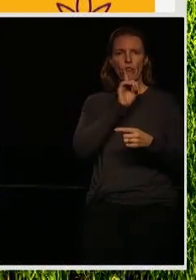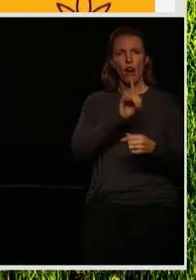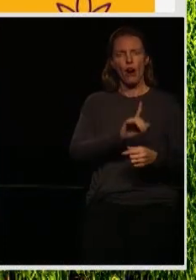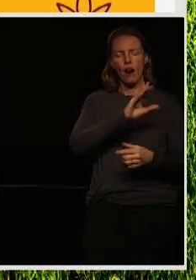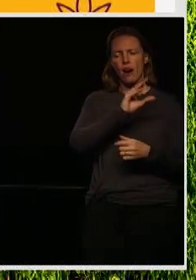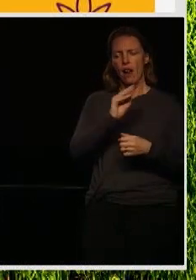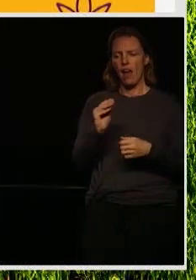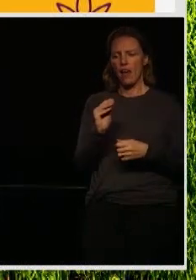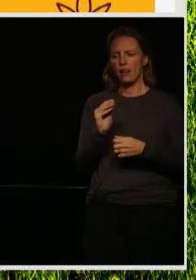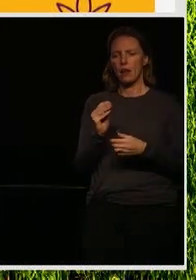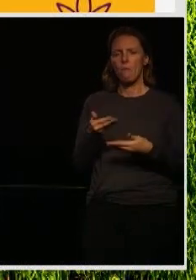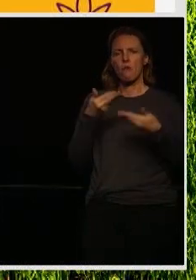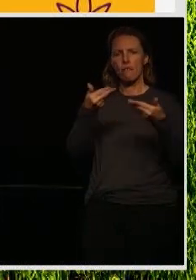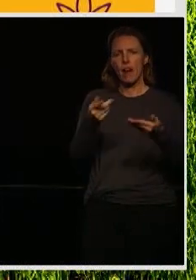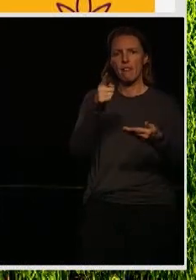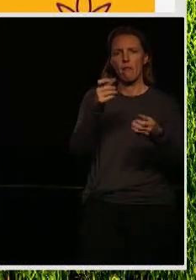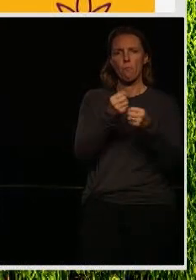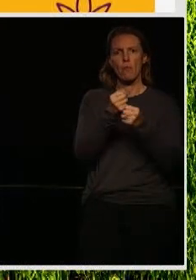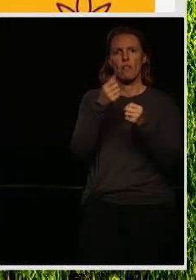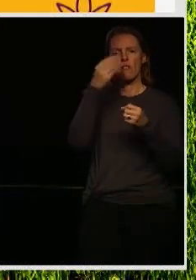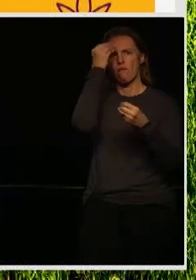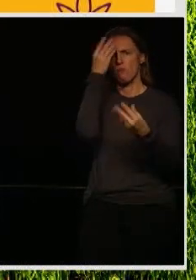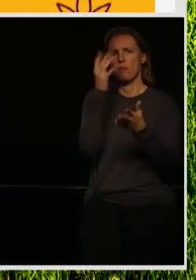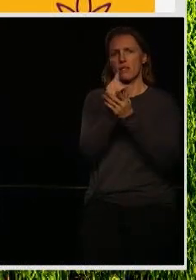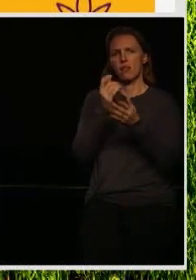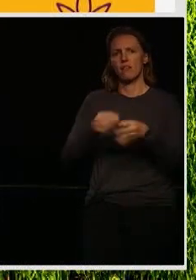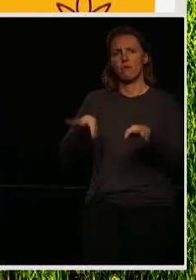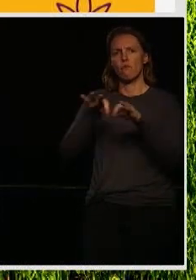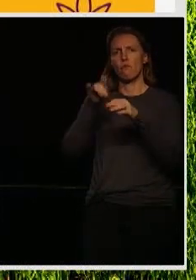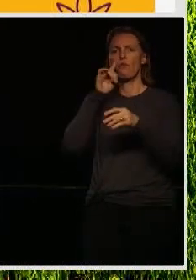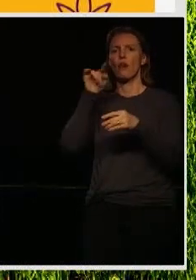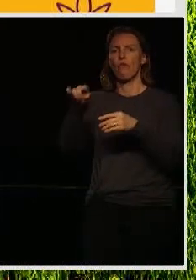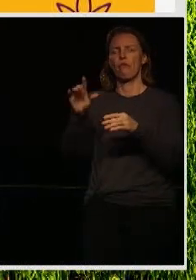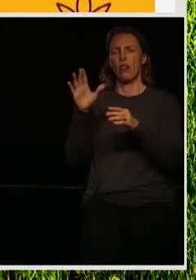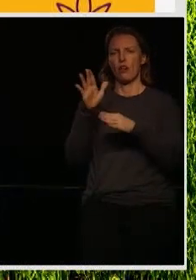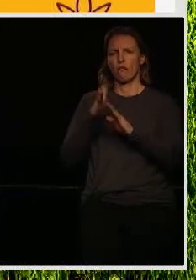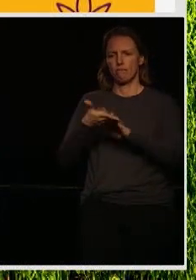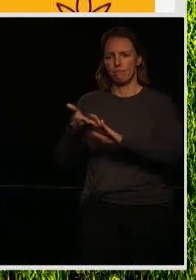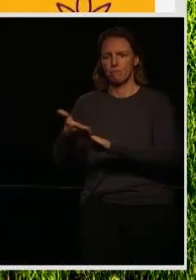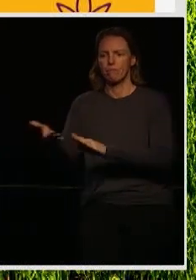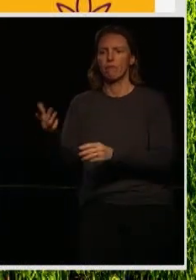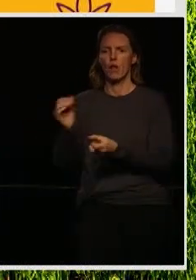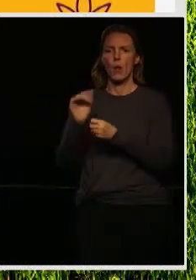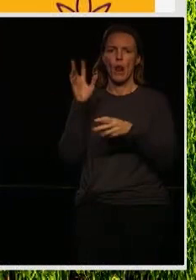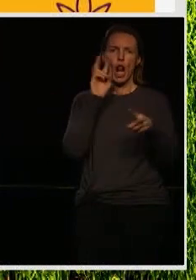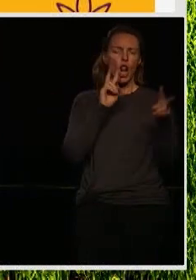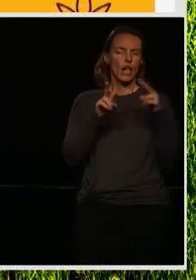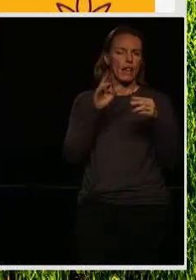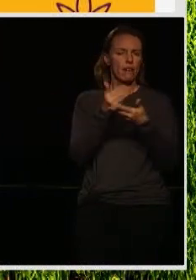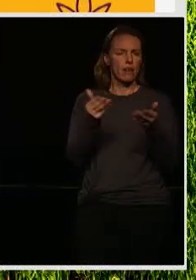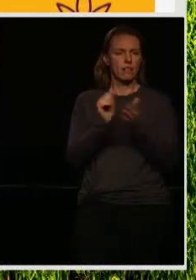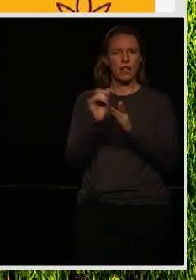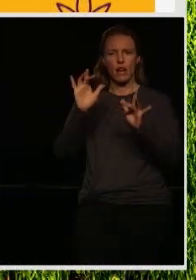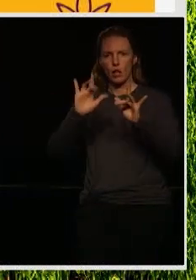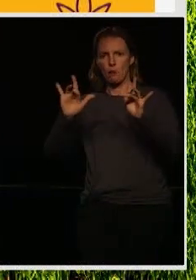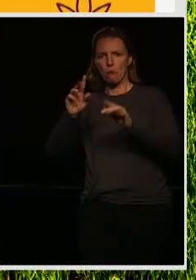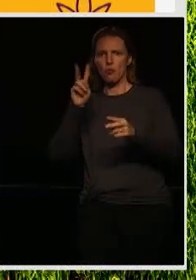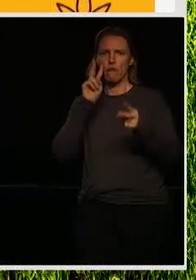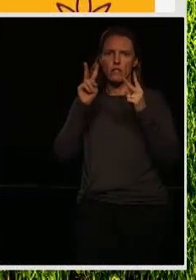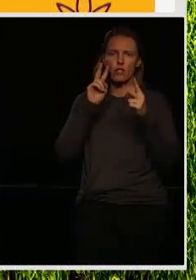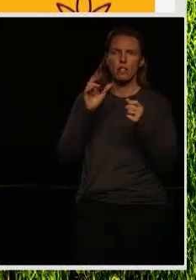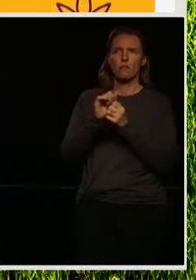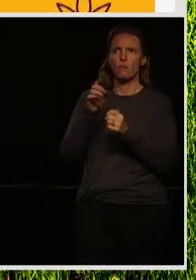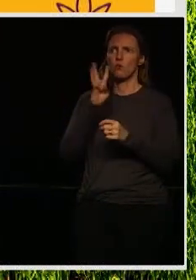are and providing them with information that's meaningful to their operations. So we're looking at things like computer vision. We talked about water